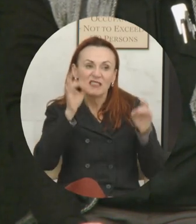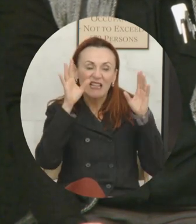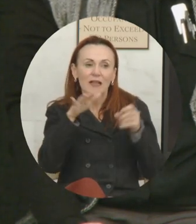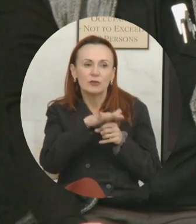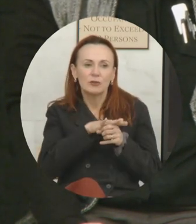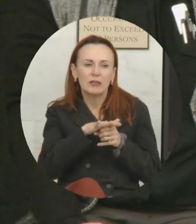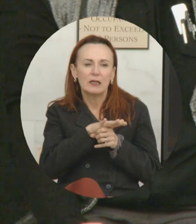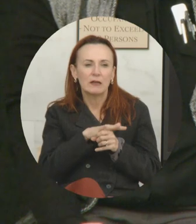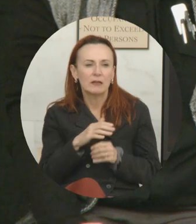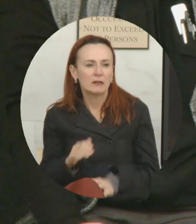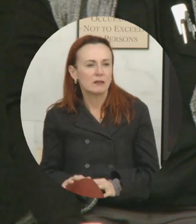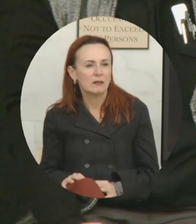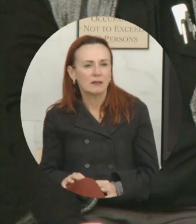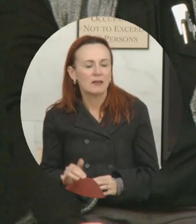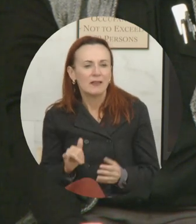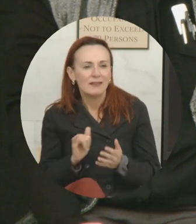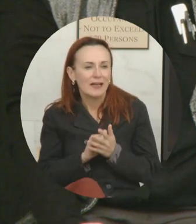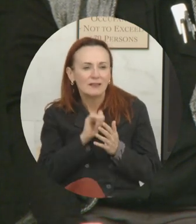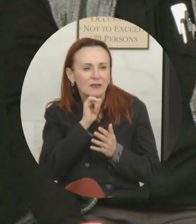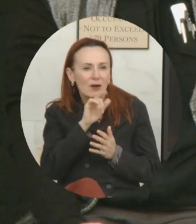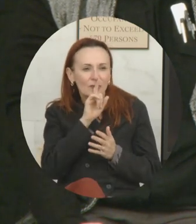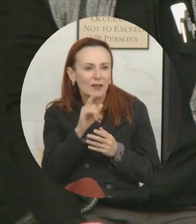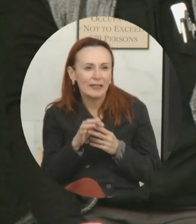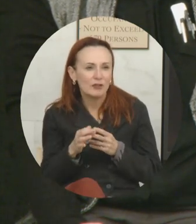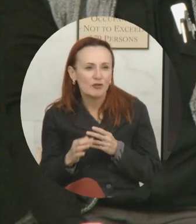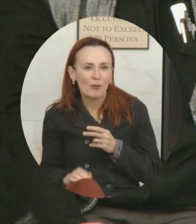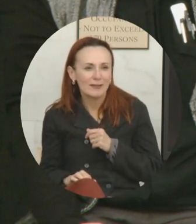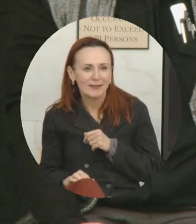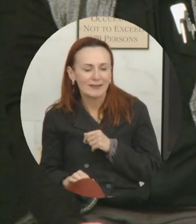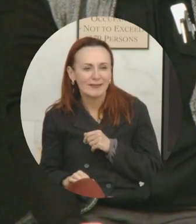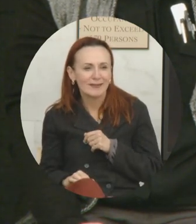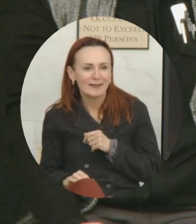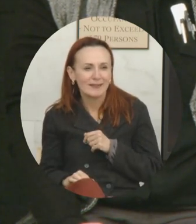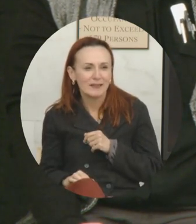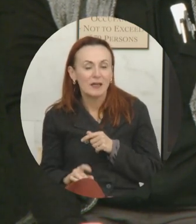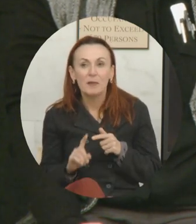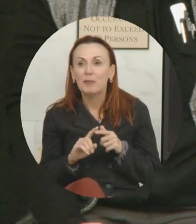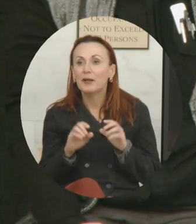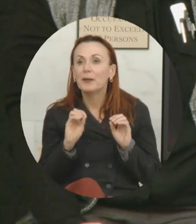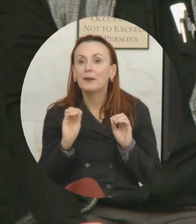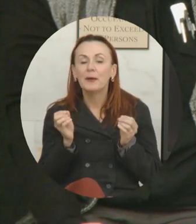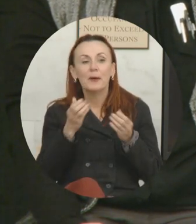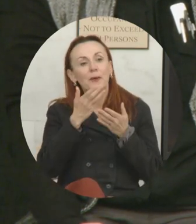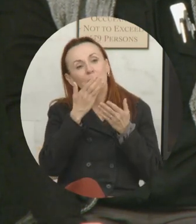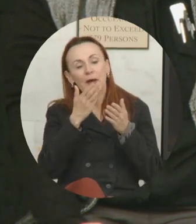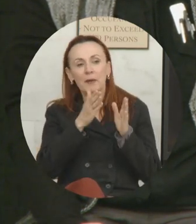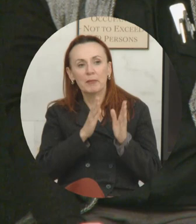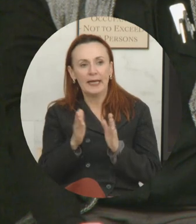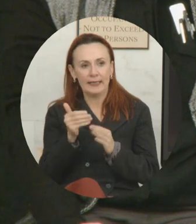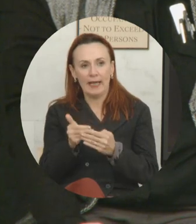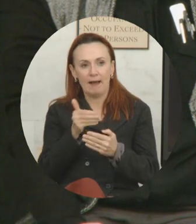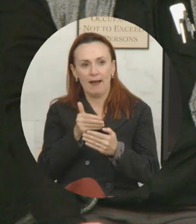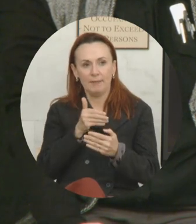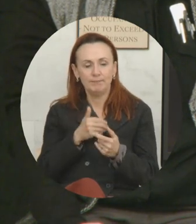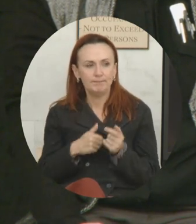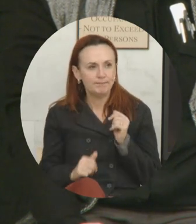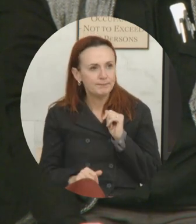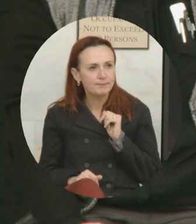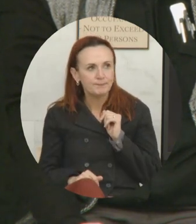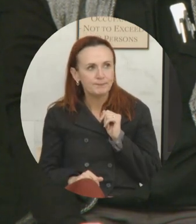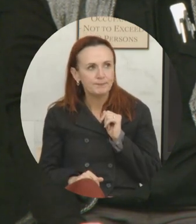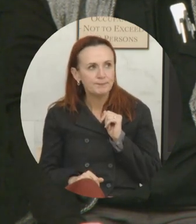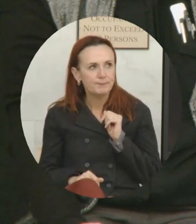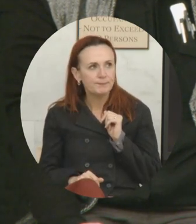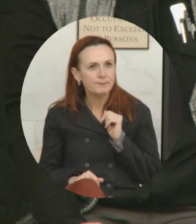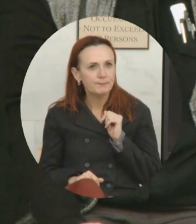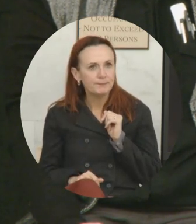What kind of a choice is that? And yet, when we don't plan ahead, when we don't recognize our own limitations, when we